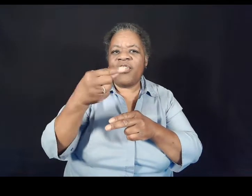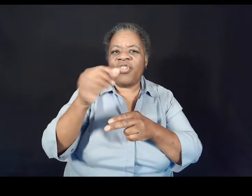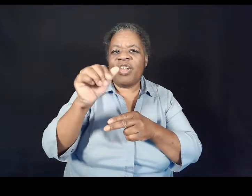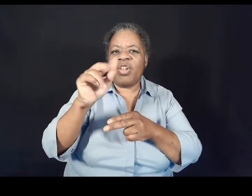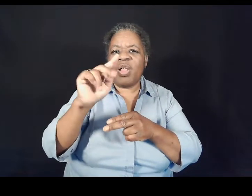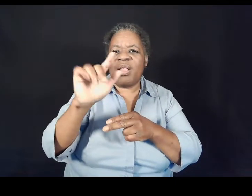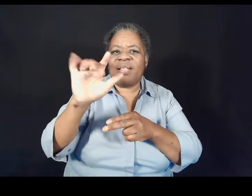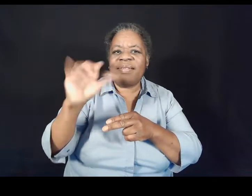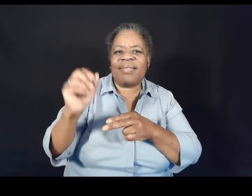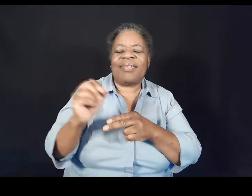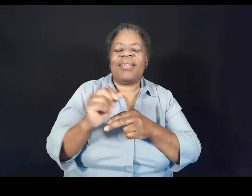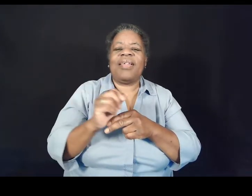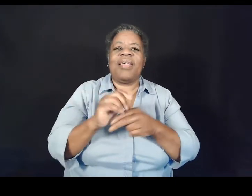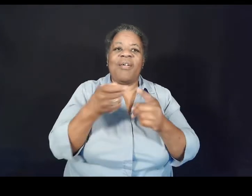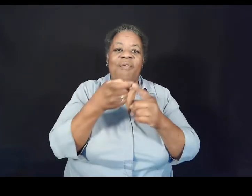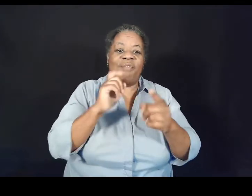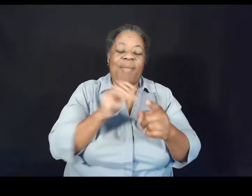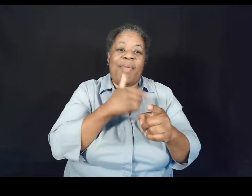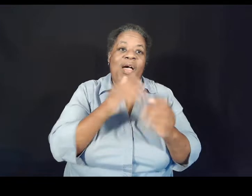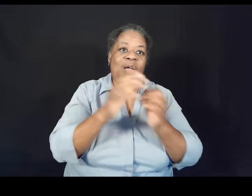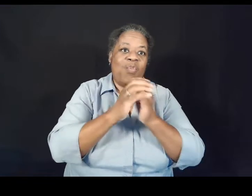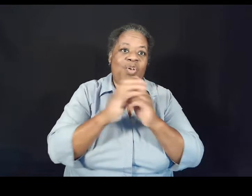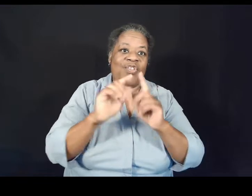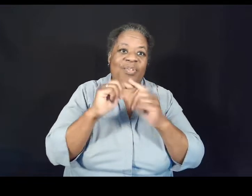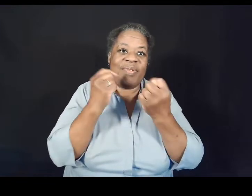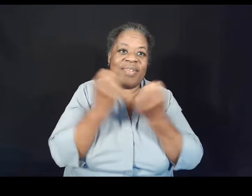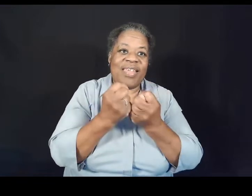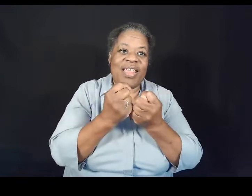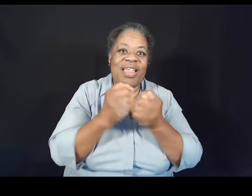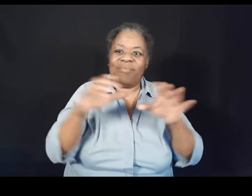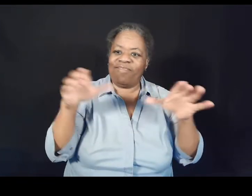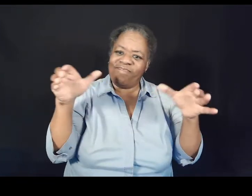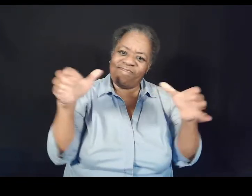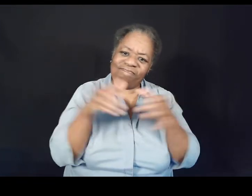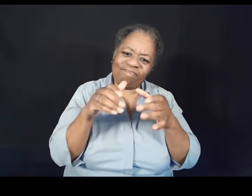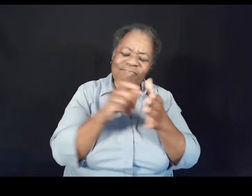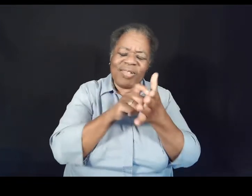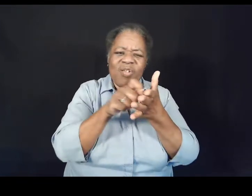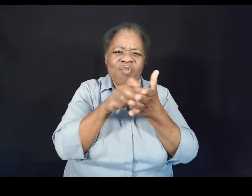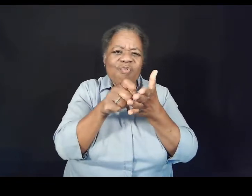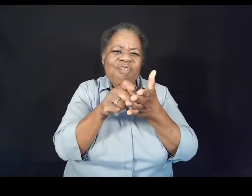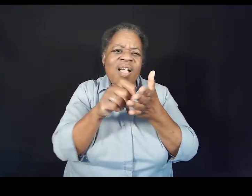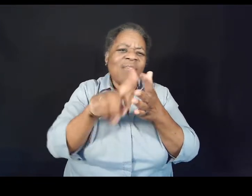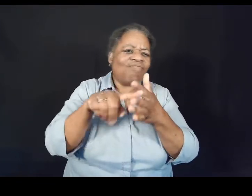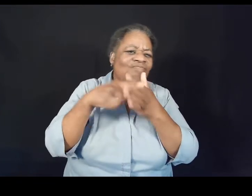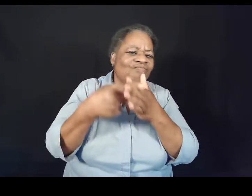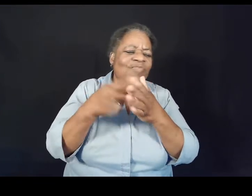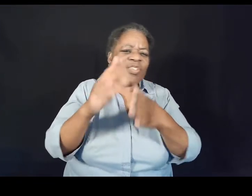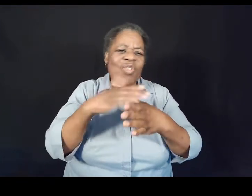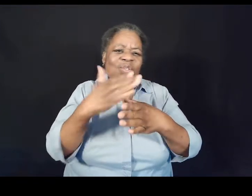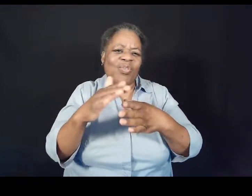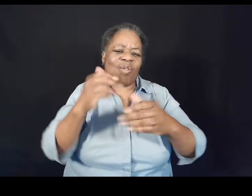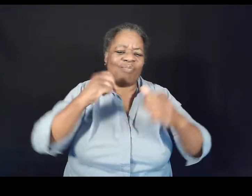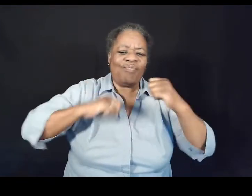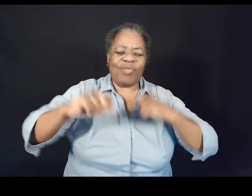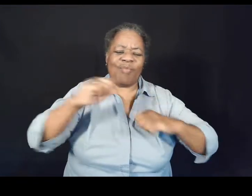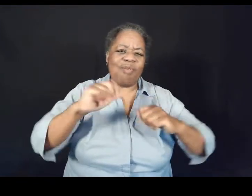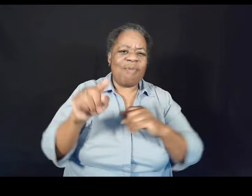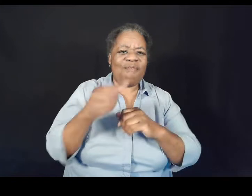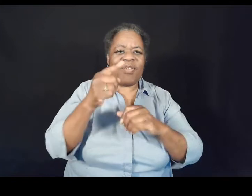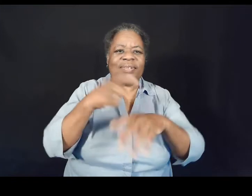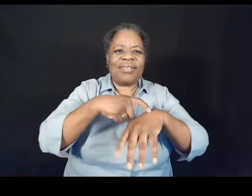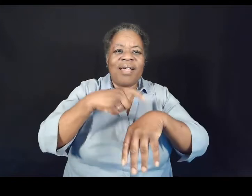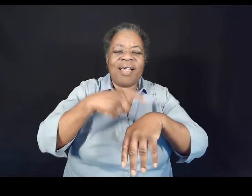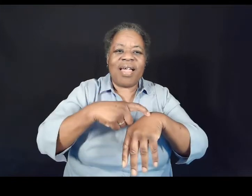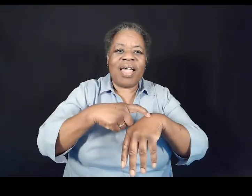worship team brings us incredible music, and they've all come together to write a number of original songs that they'll be performing for the first time.